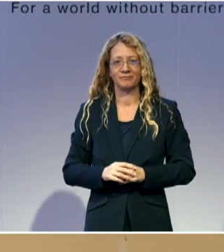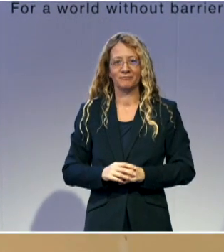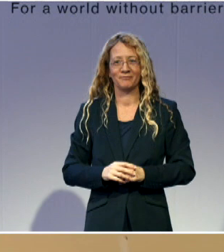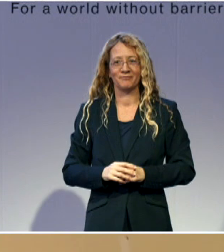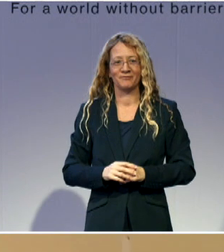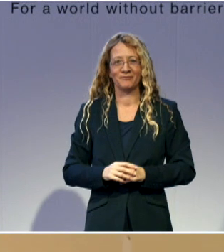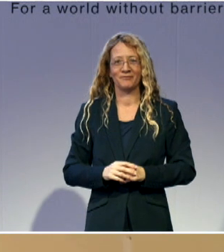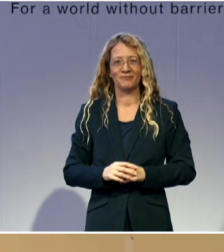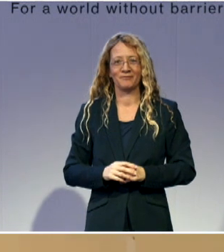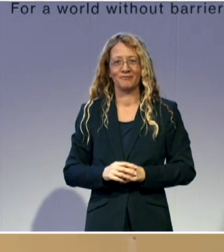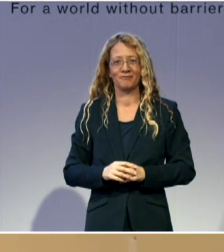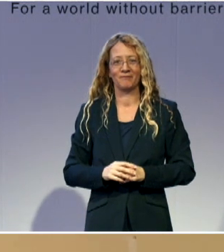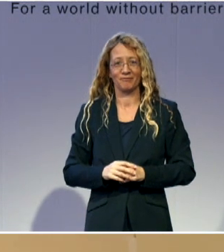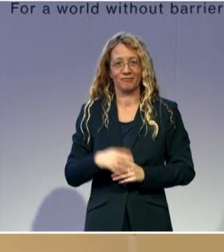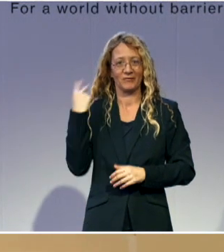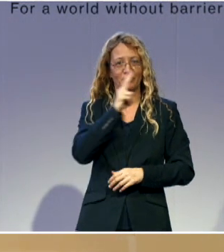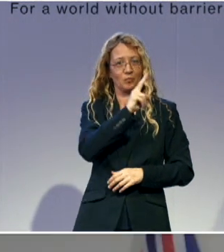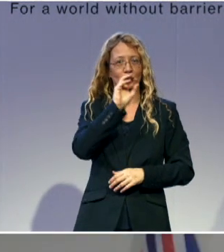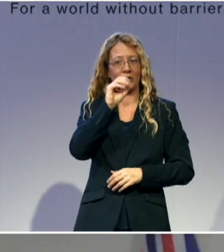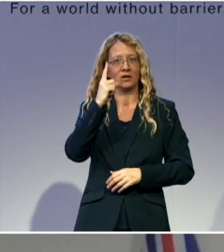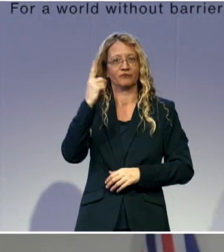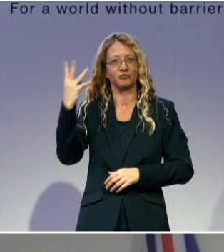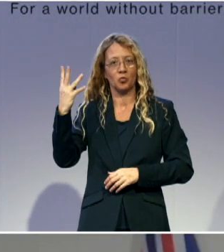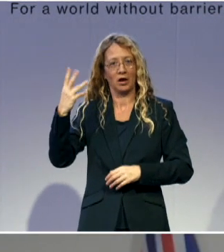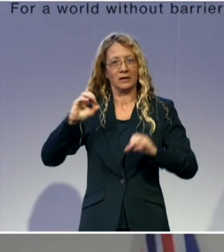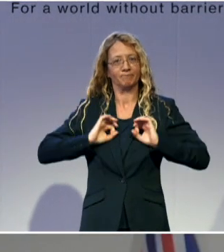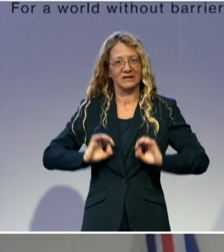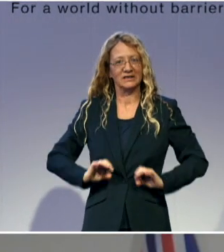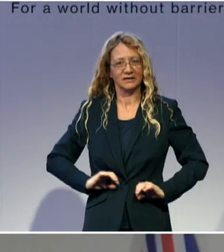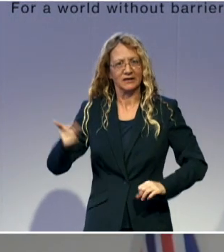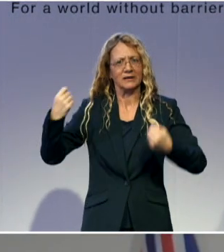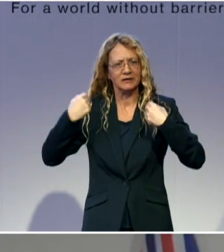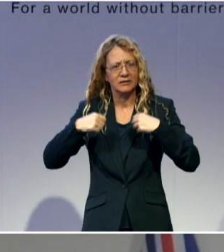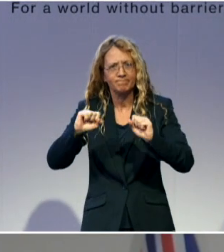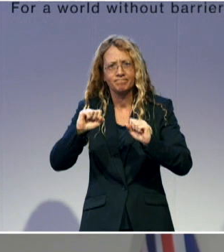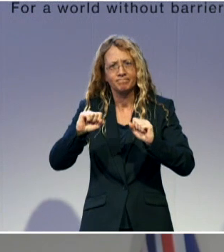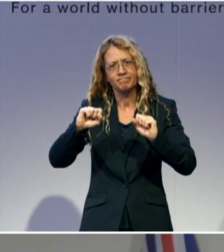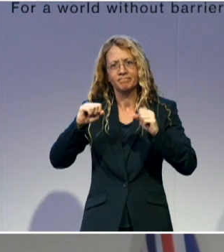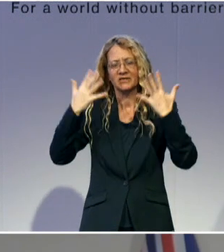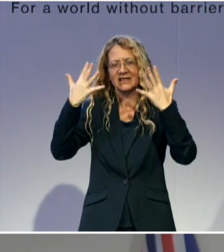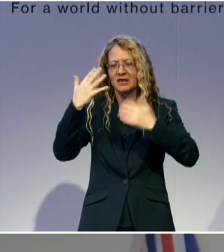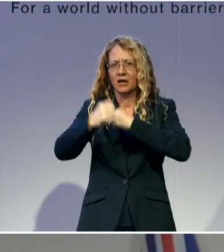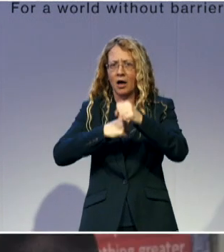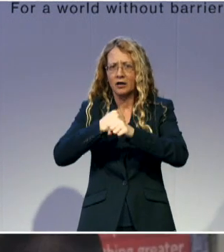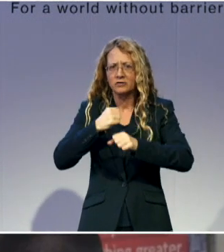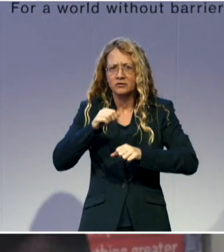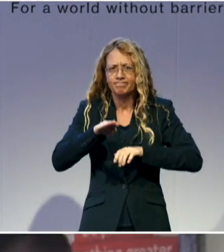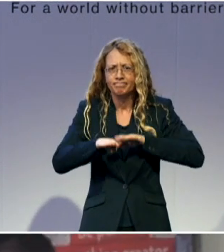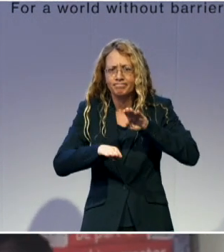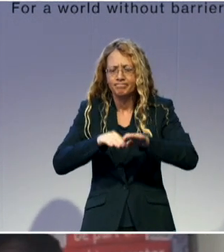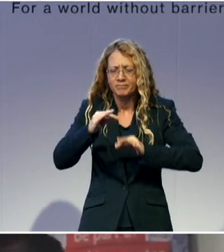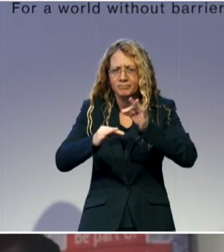ministry began a 10-year strategy for improving the lives of people with disabilities. Advisory groups